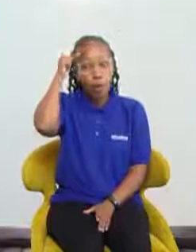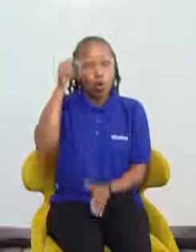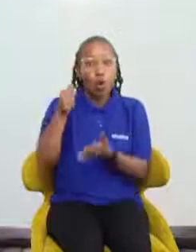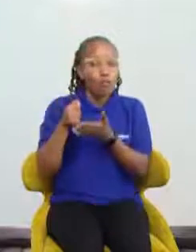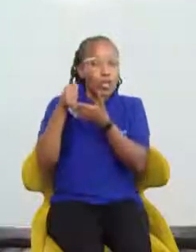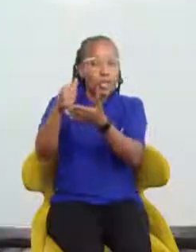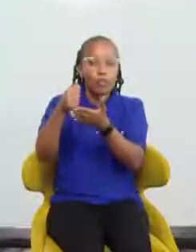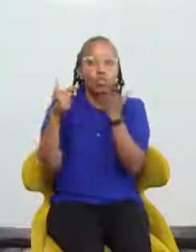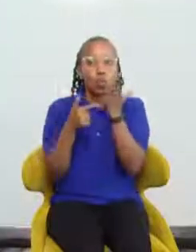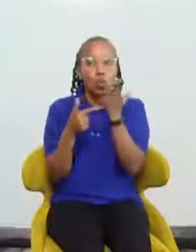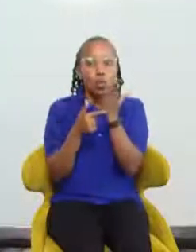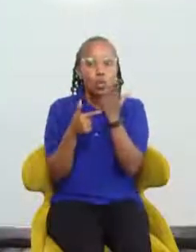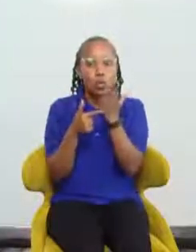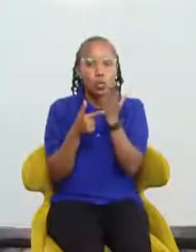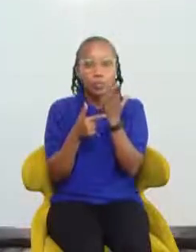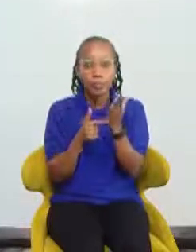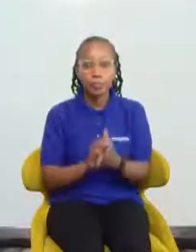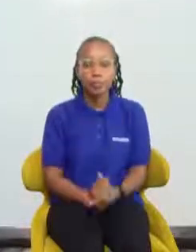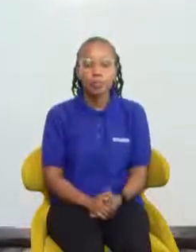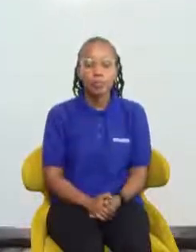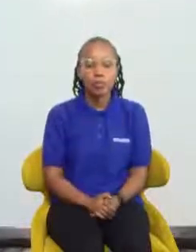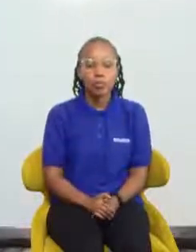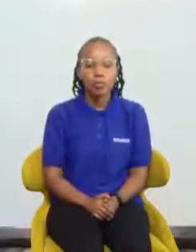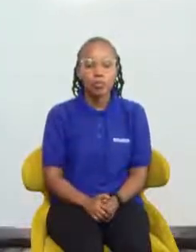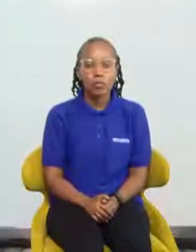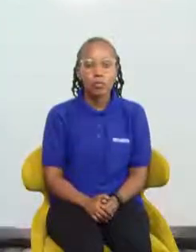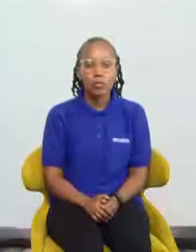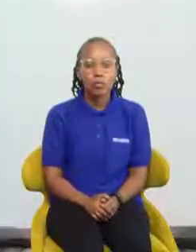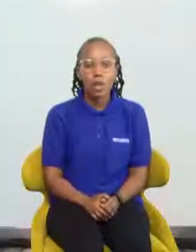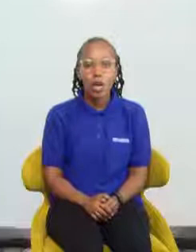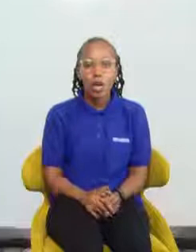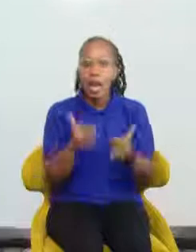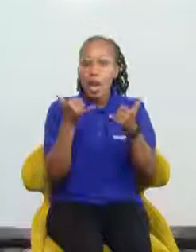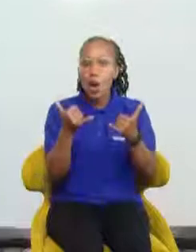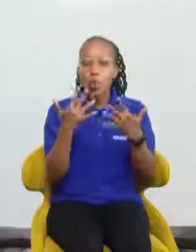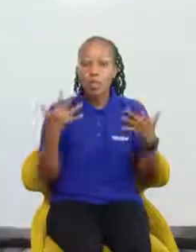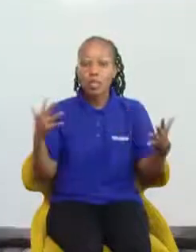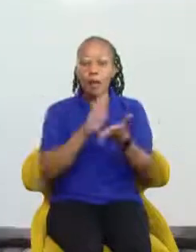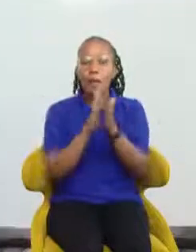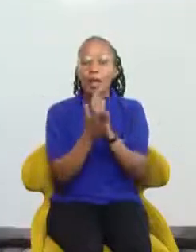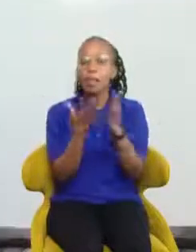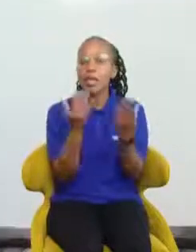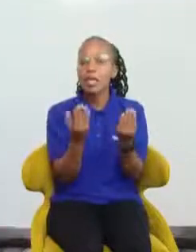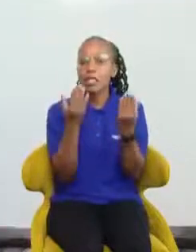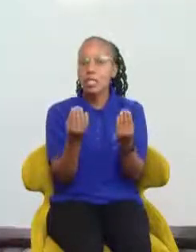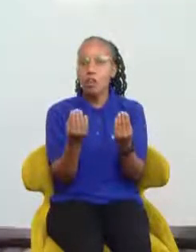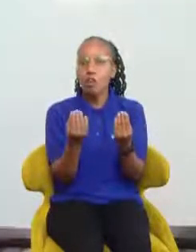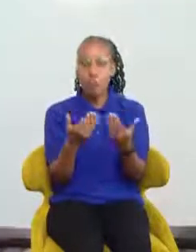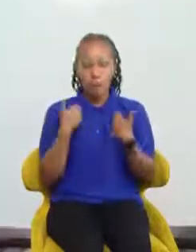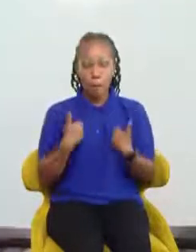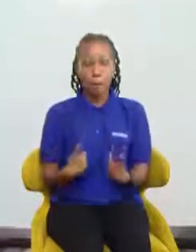assistive technology, things have been better or much easier. Speaking from personal